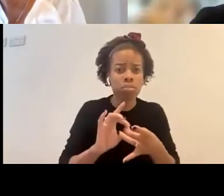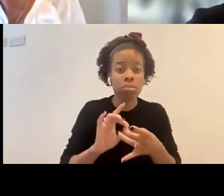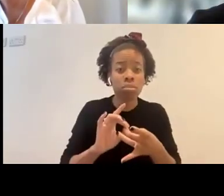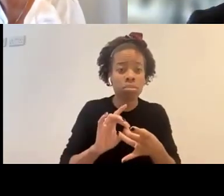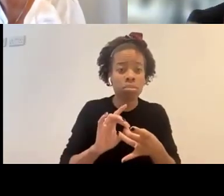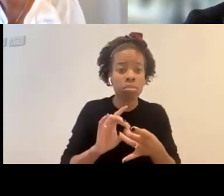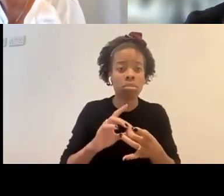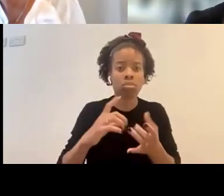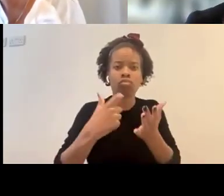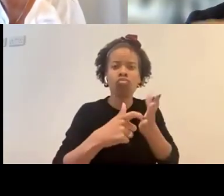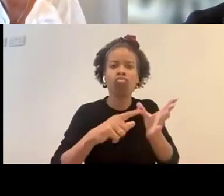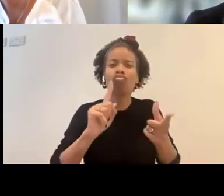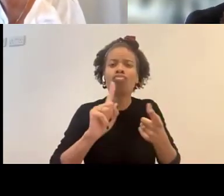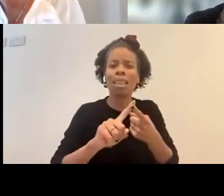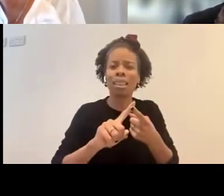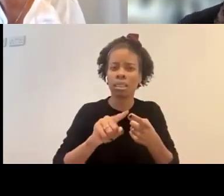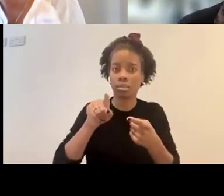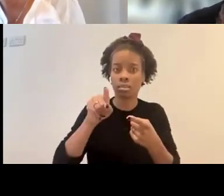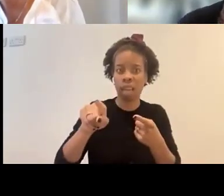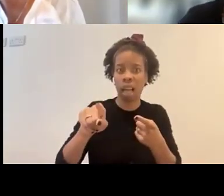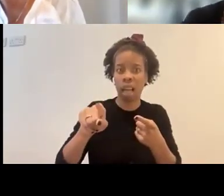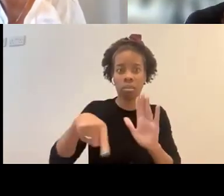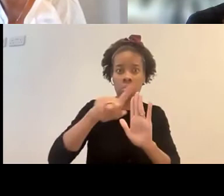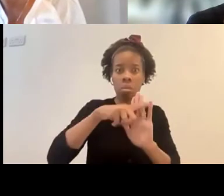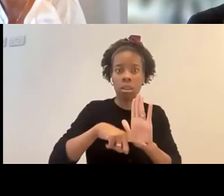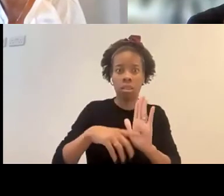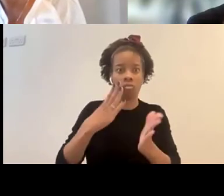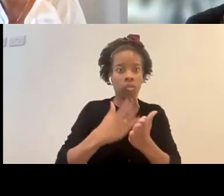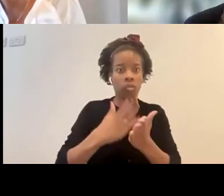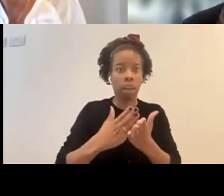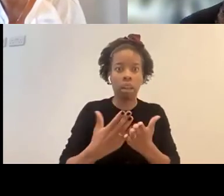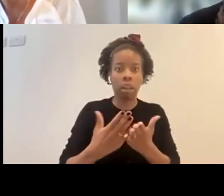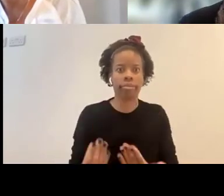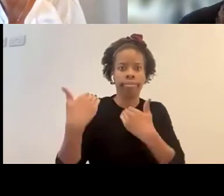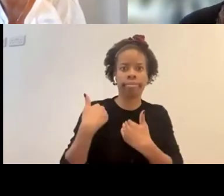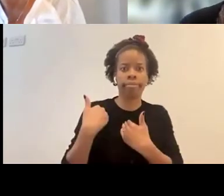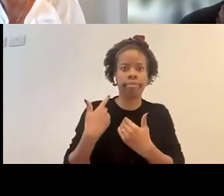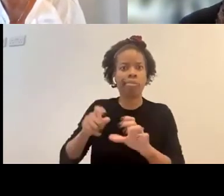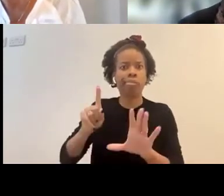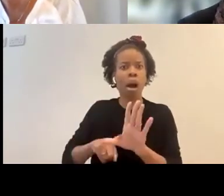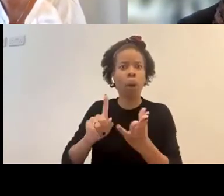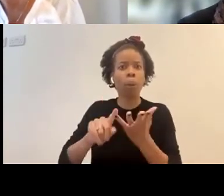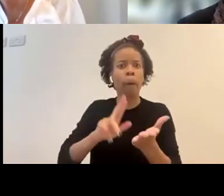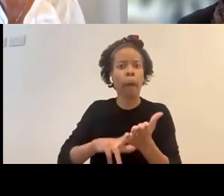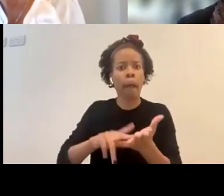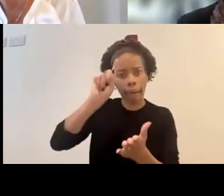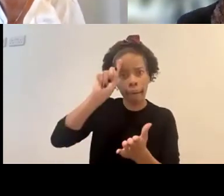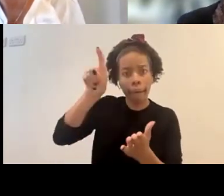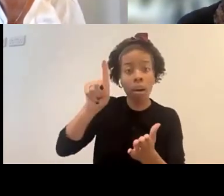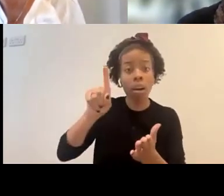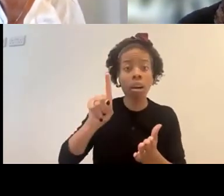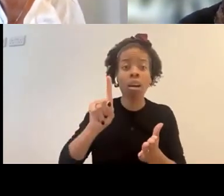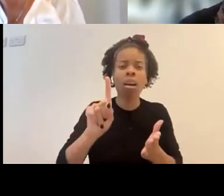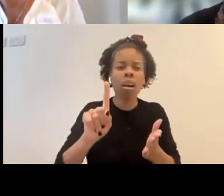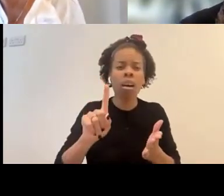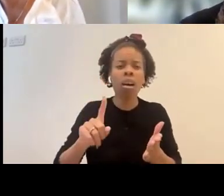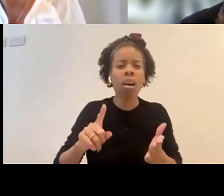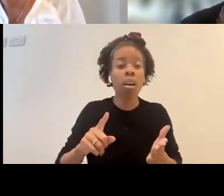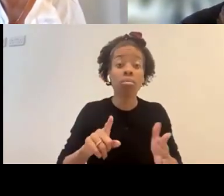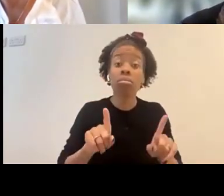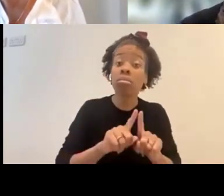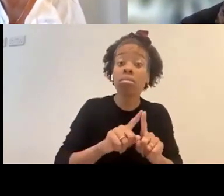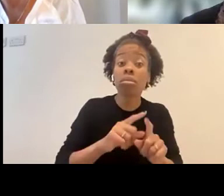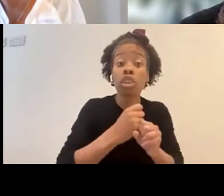was quite owned by design of the UN. But to break that in the way that gender